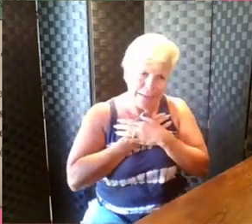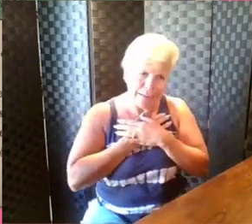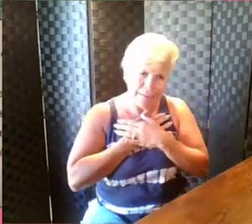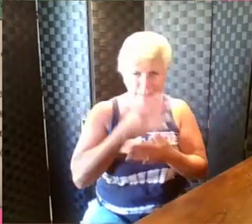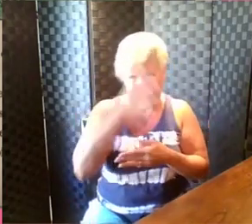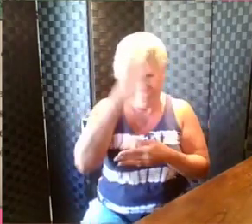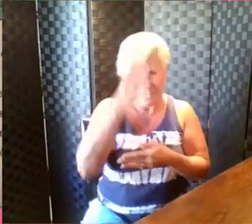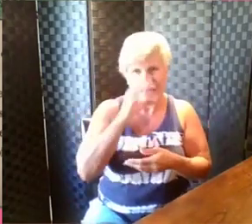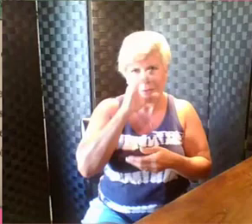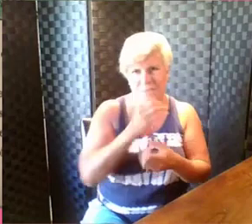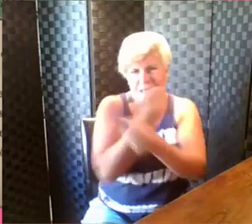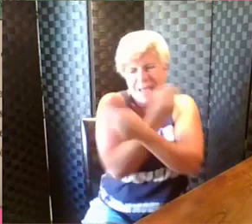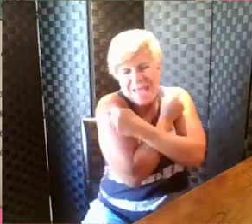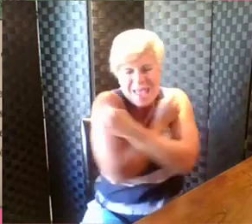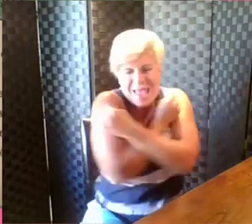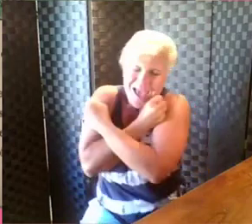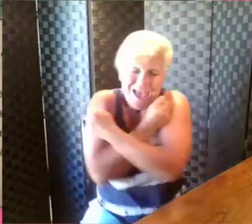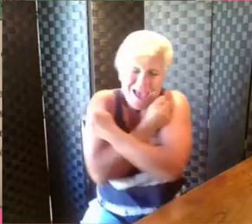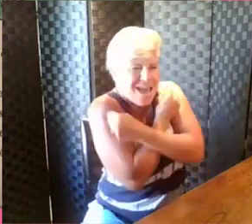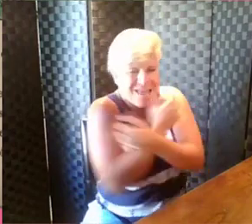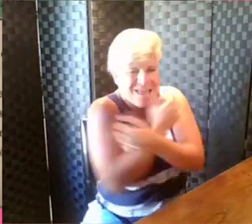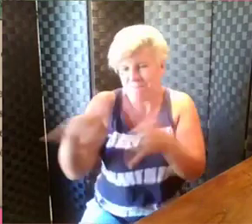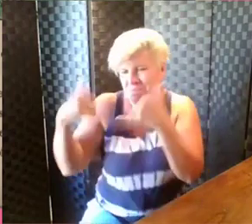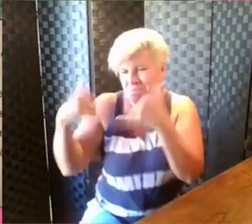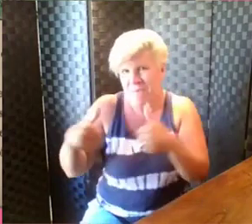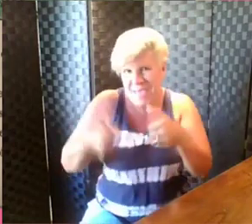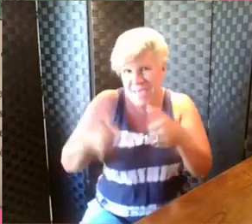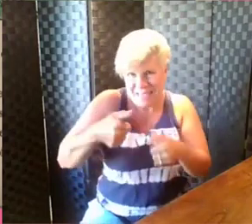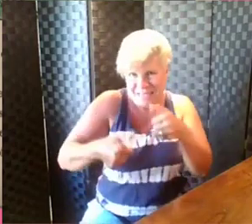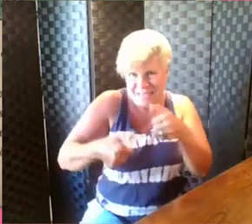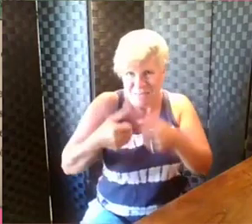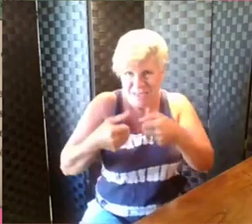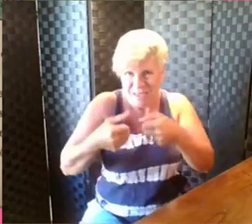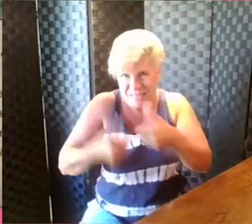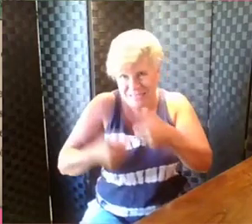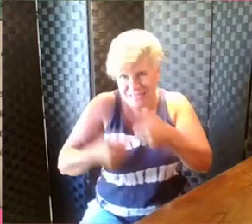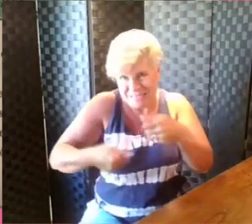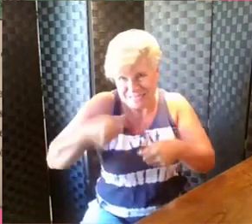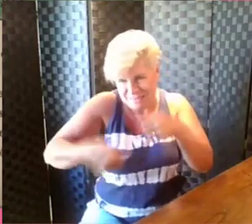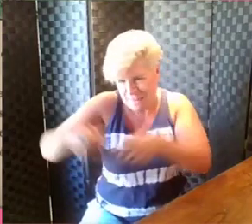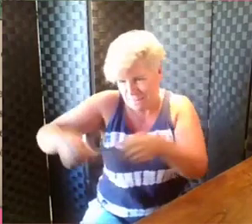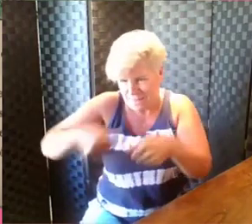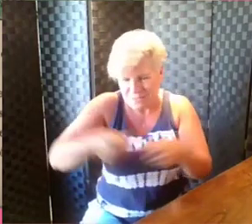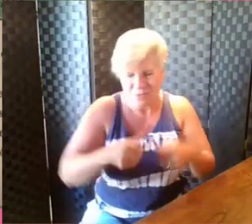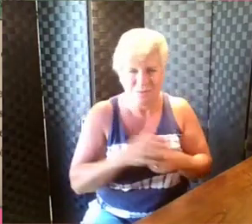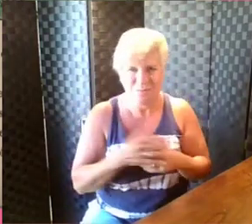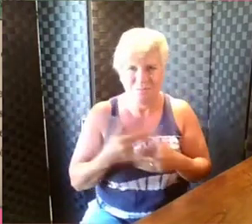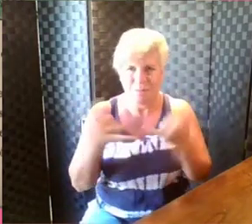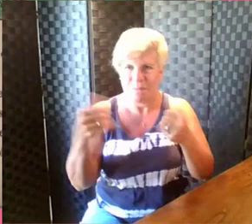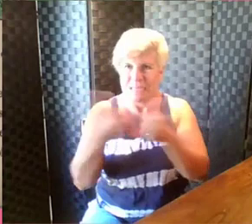hugs and kisses and parcheesi. That night, Chrysanthemum